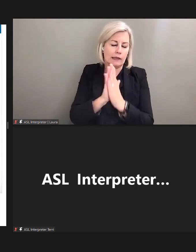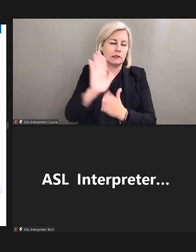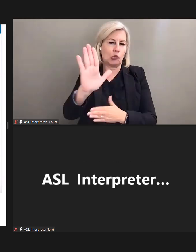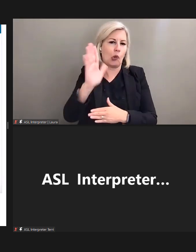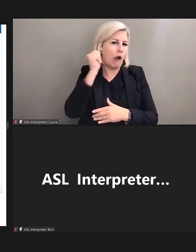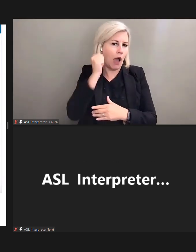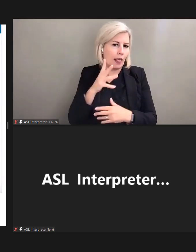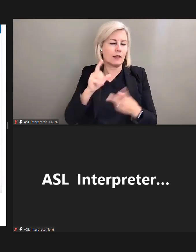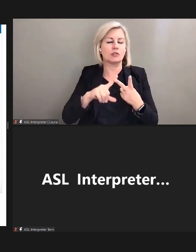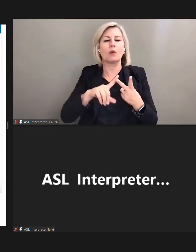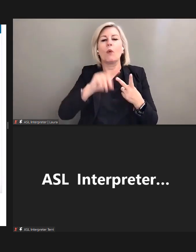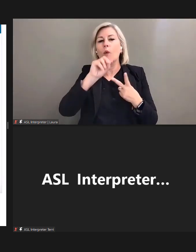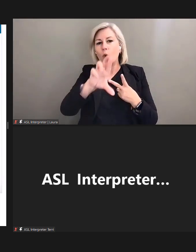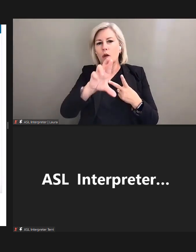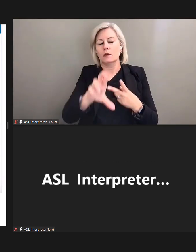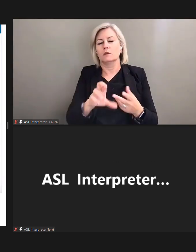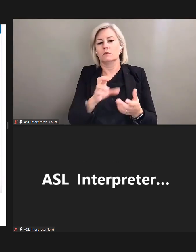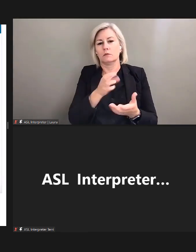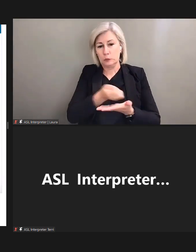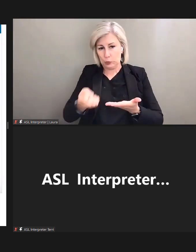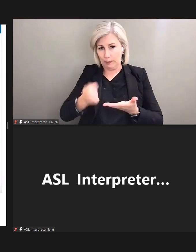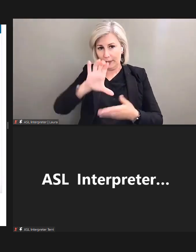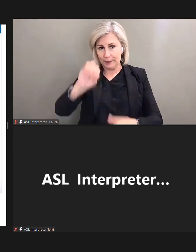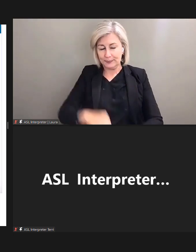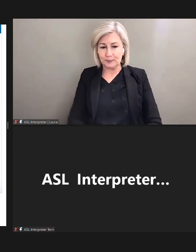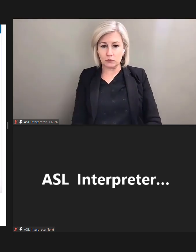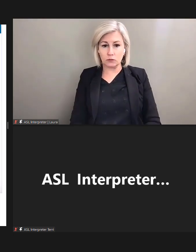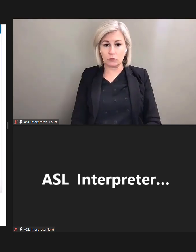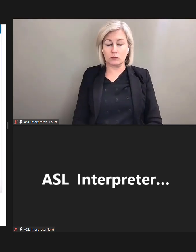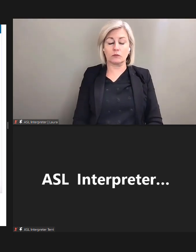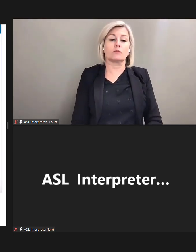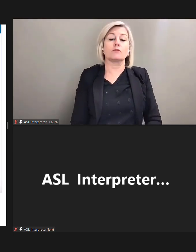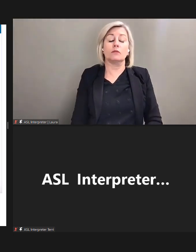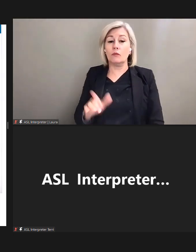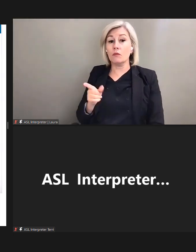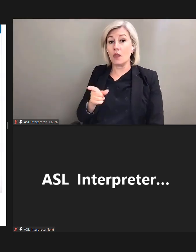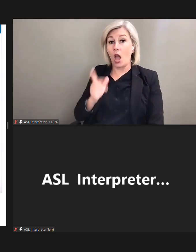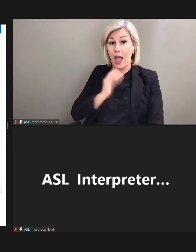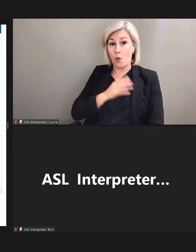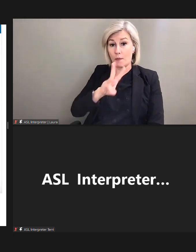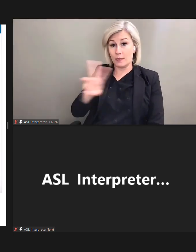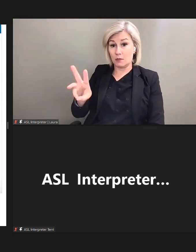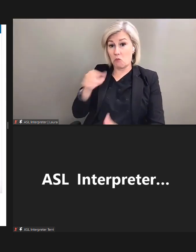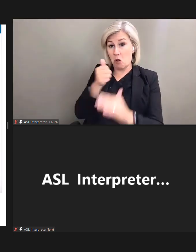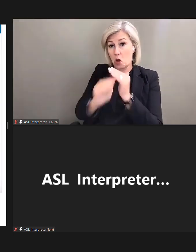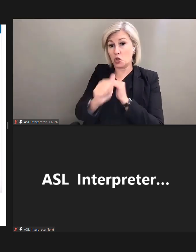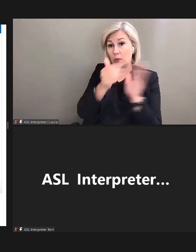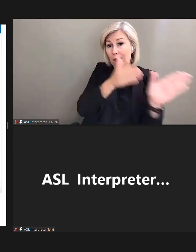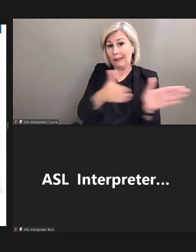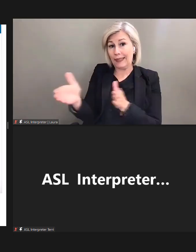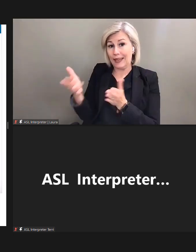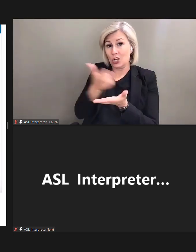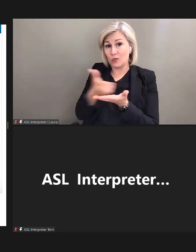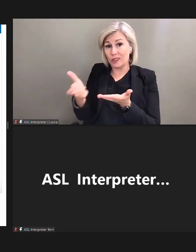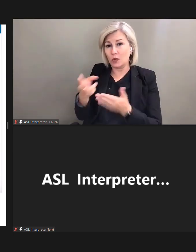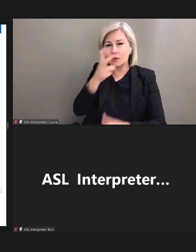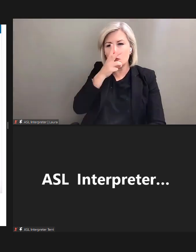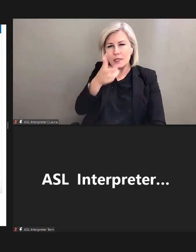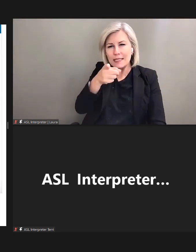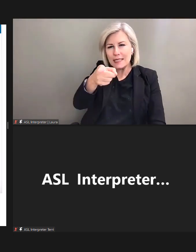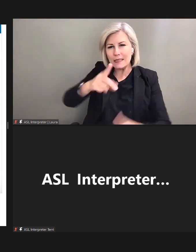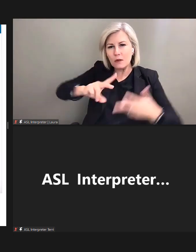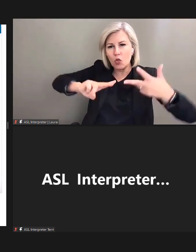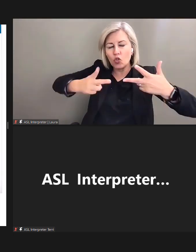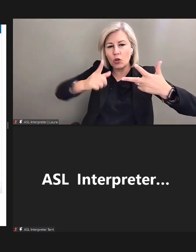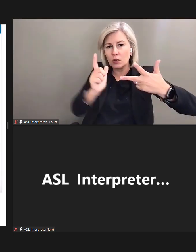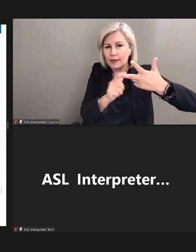and or the equipment manufacturer. On our website, which you see right here under planning resources, do you see the